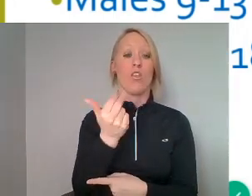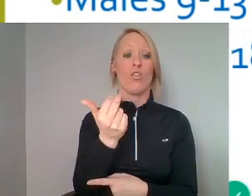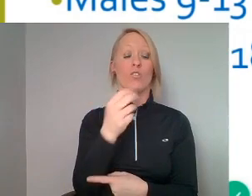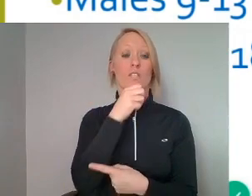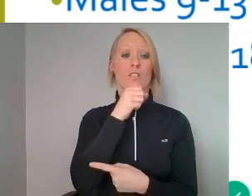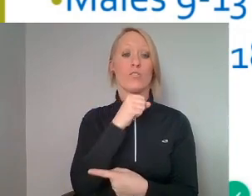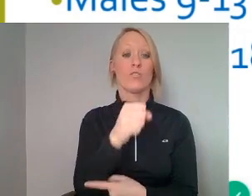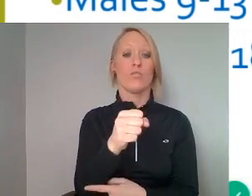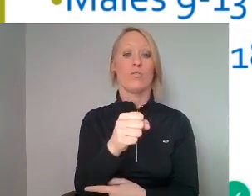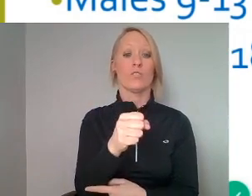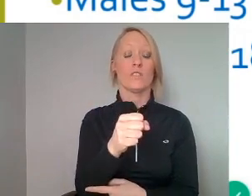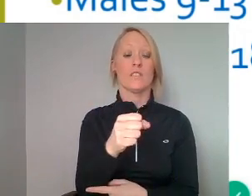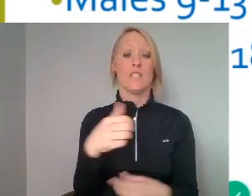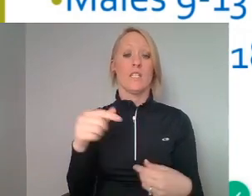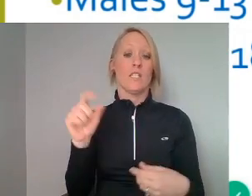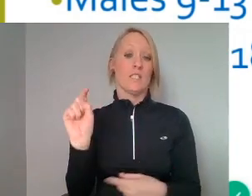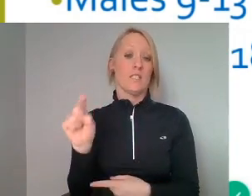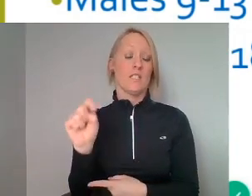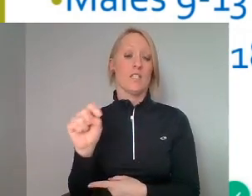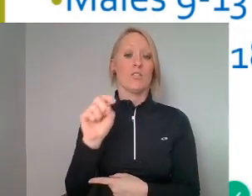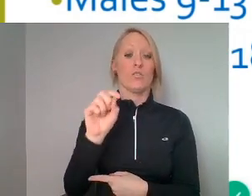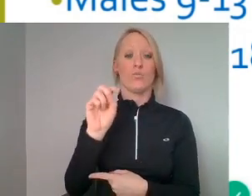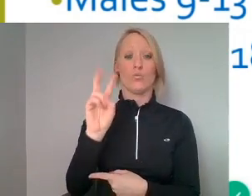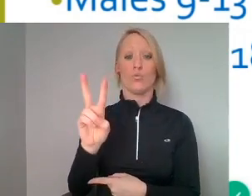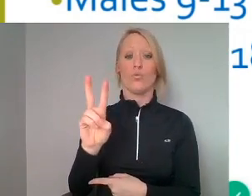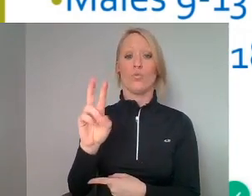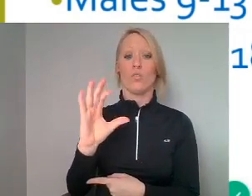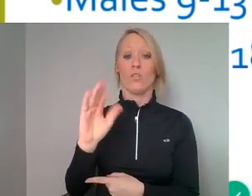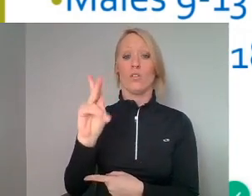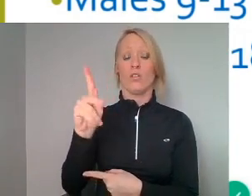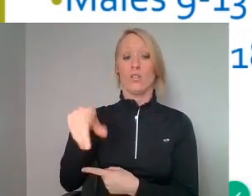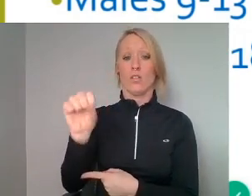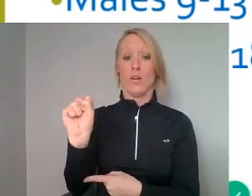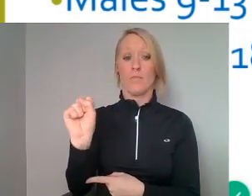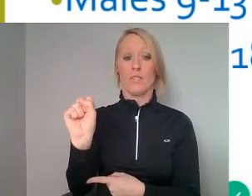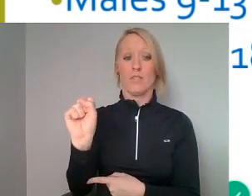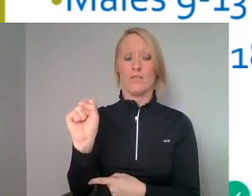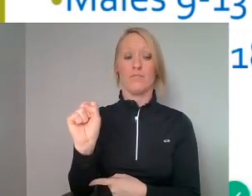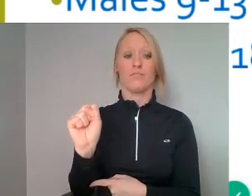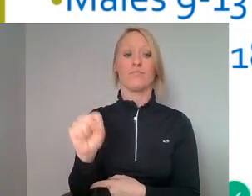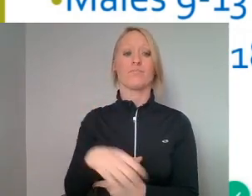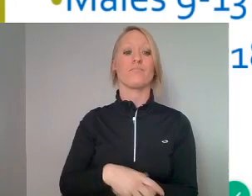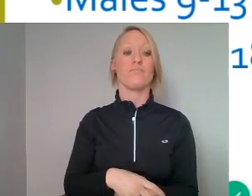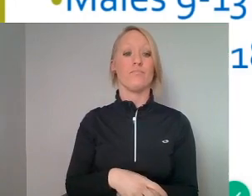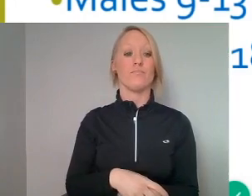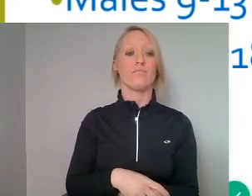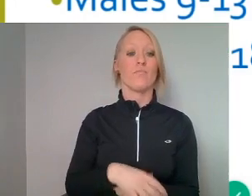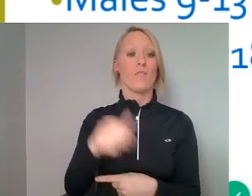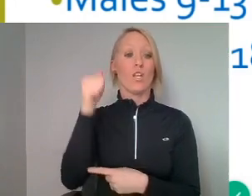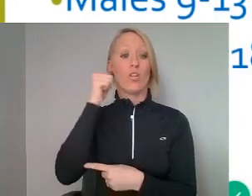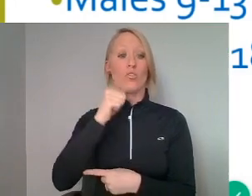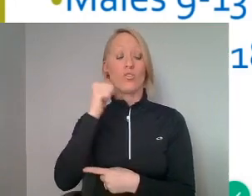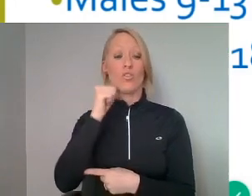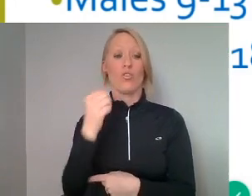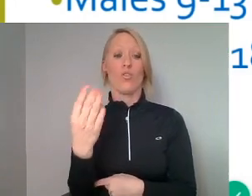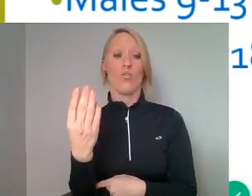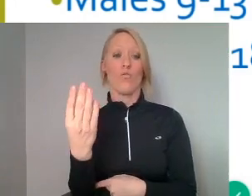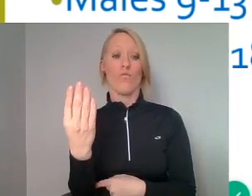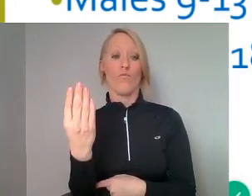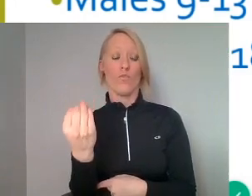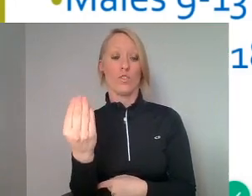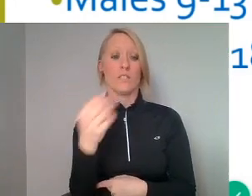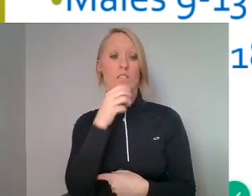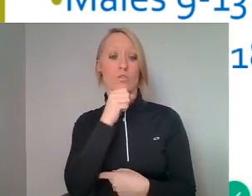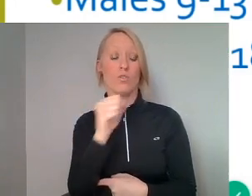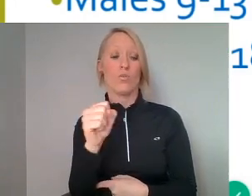get up to 3 cups is because usually their bodies are bigger by that point. You're growing, so you're going to need a little bit more in this food group. So it says write